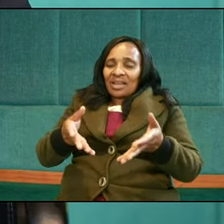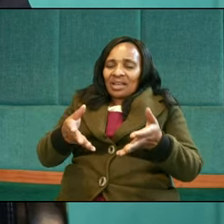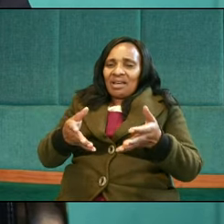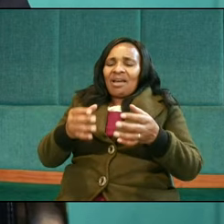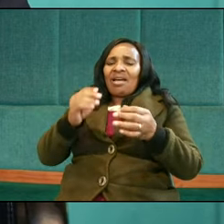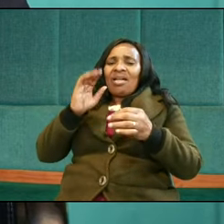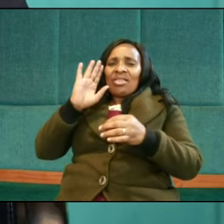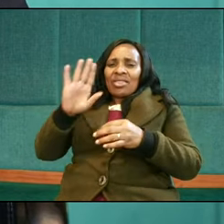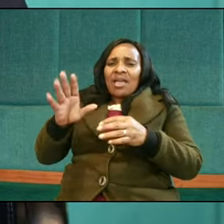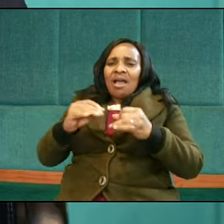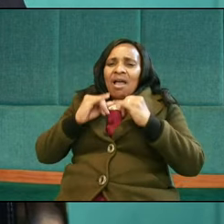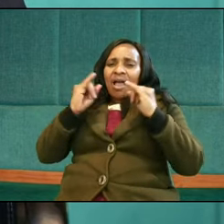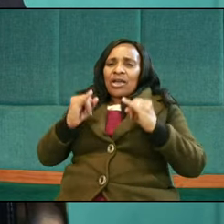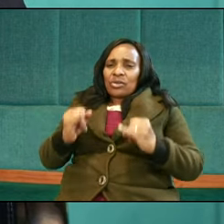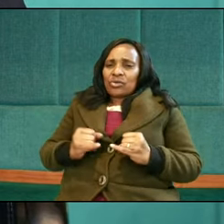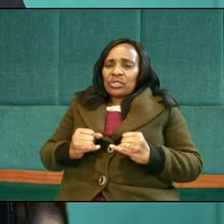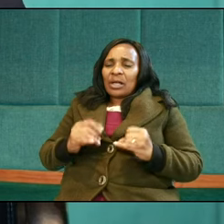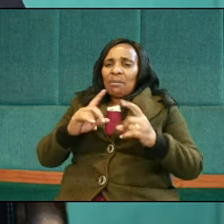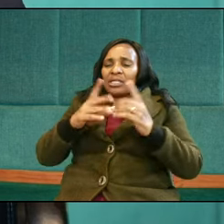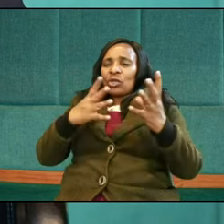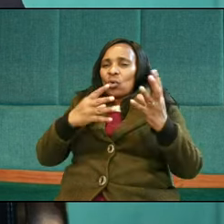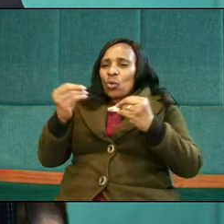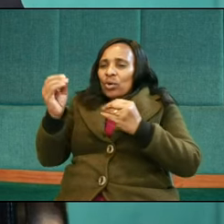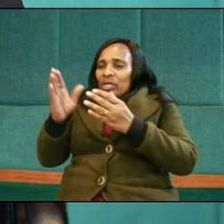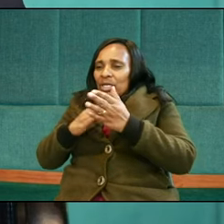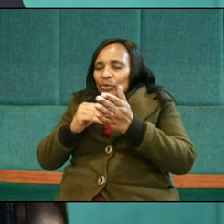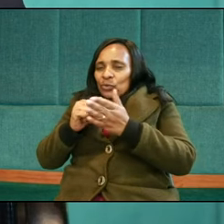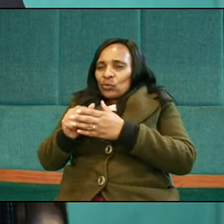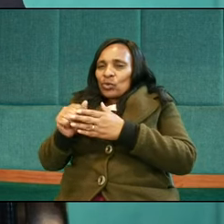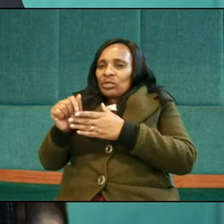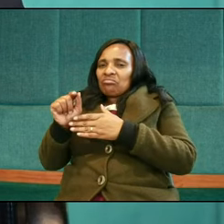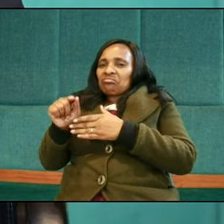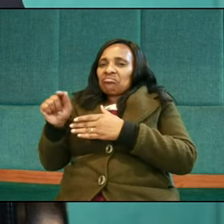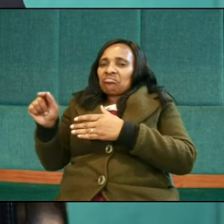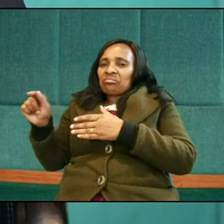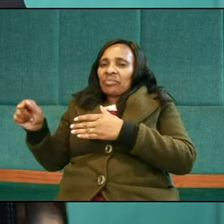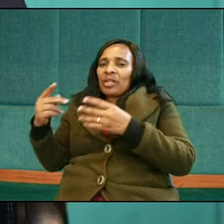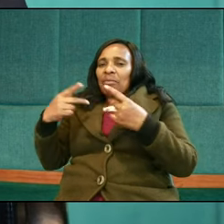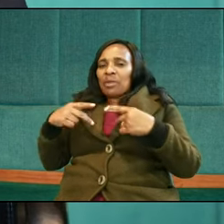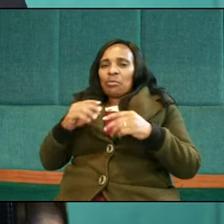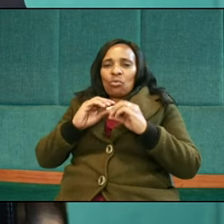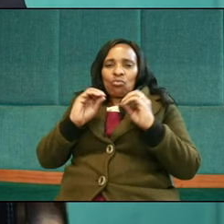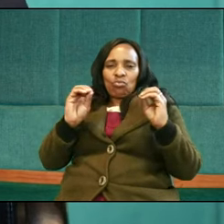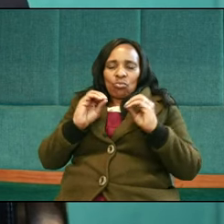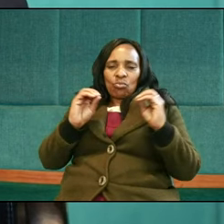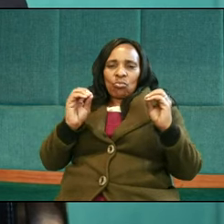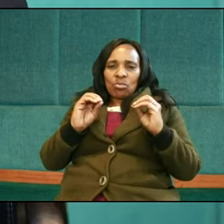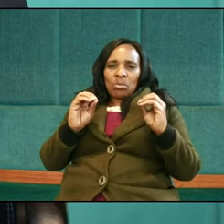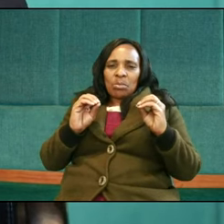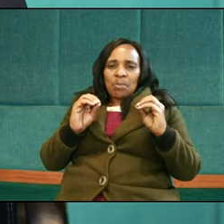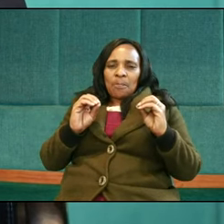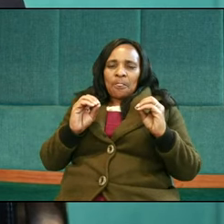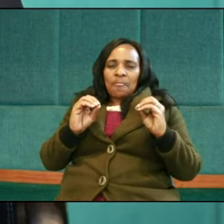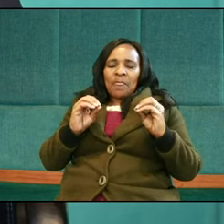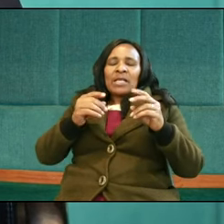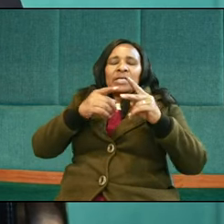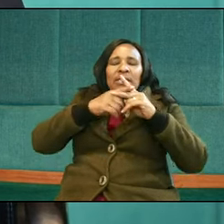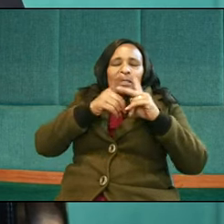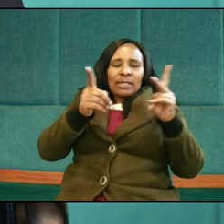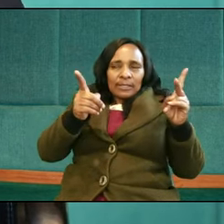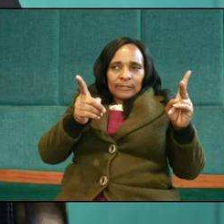idols. But for him, he doesn't go on destroying his people. He starts